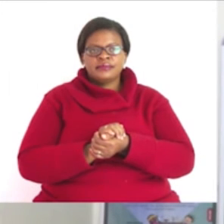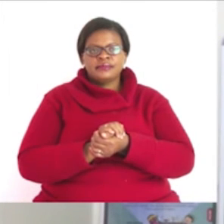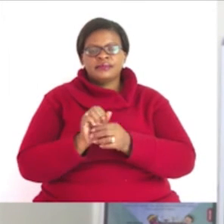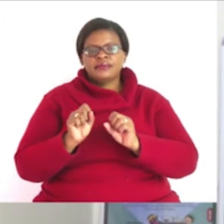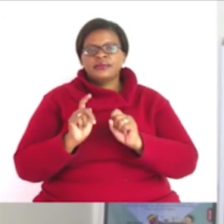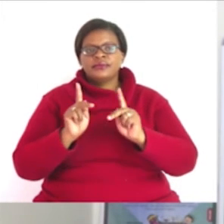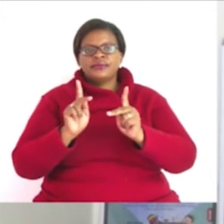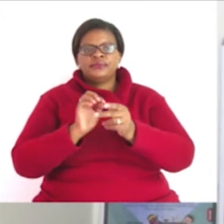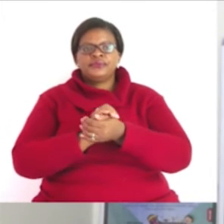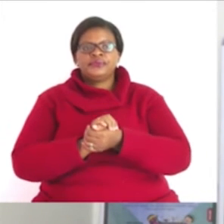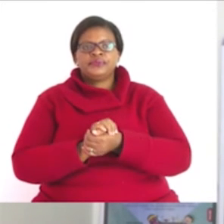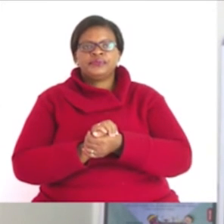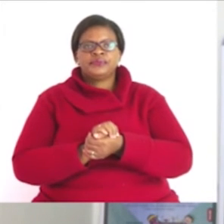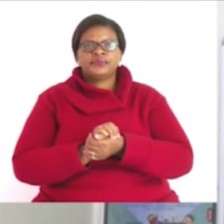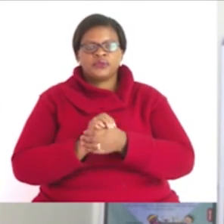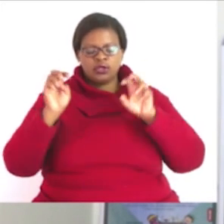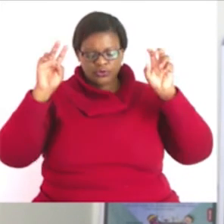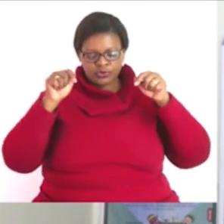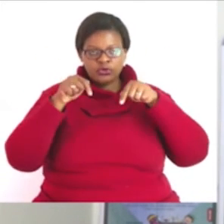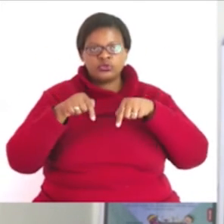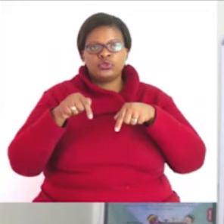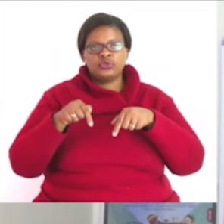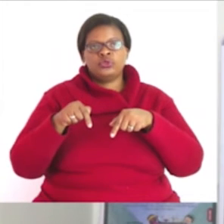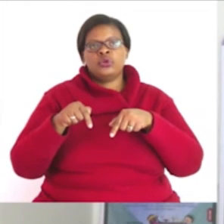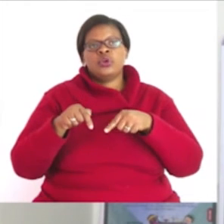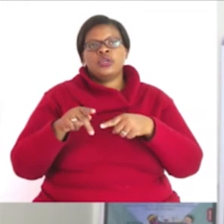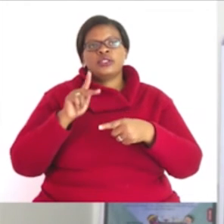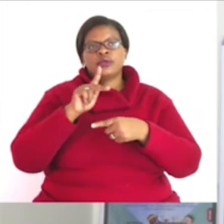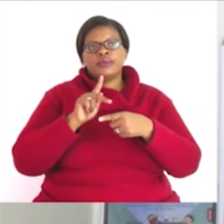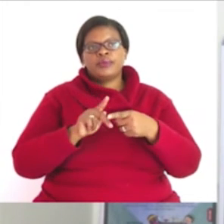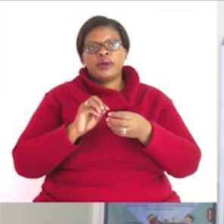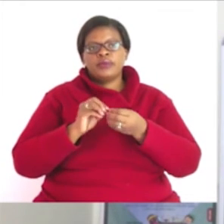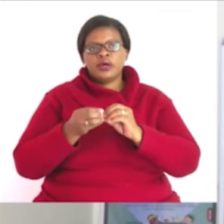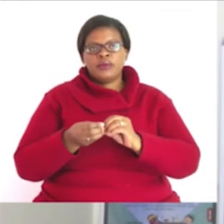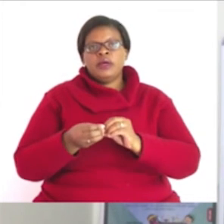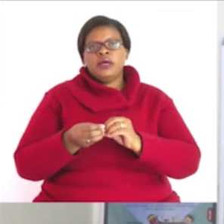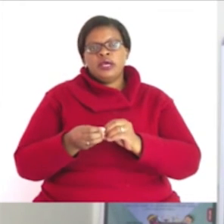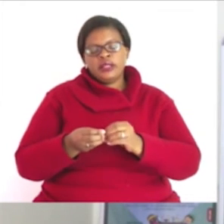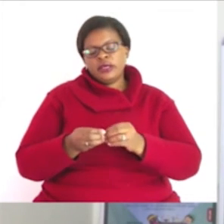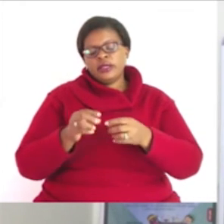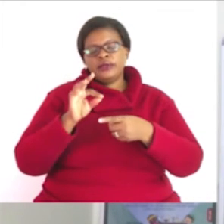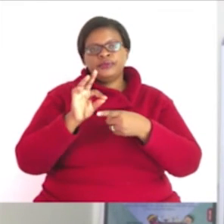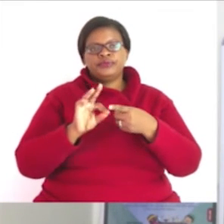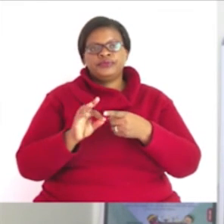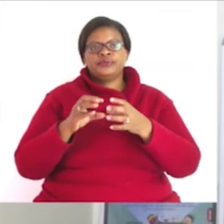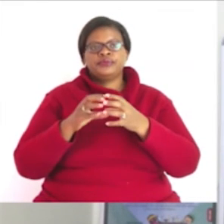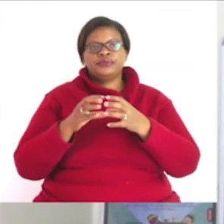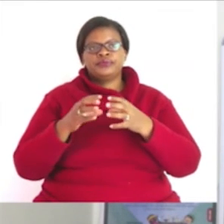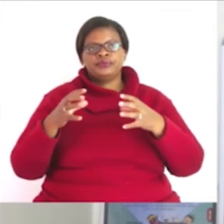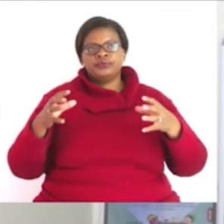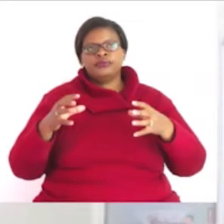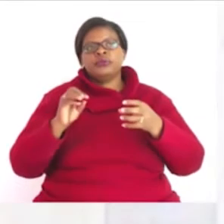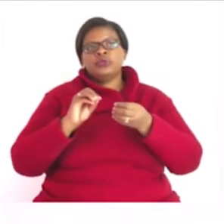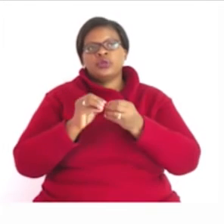Okay, so the topic for today is prime numbers and composite numbers. Let's quickly go